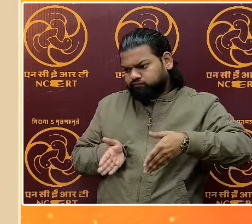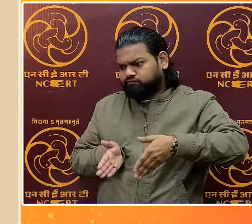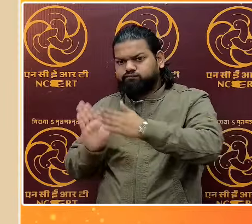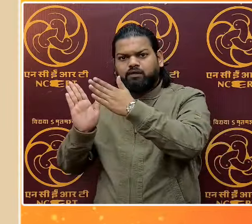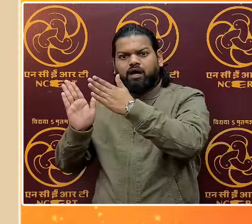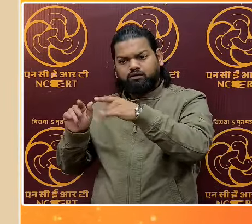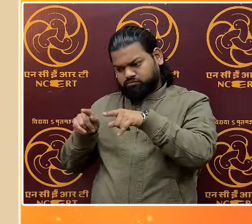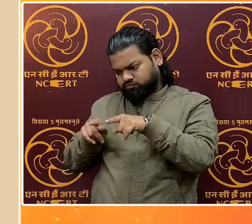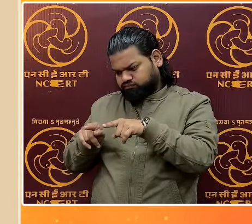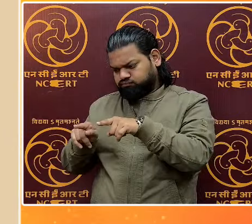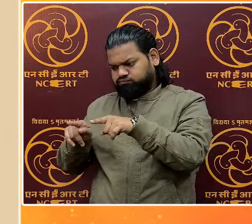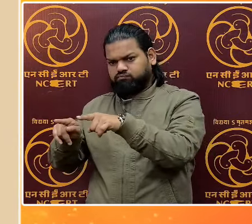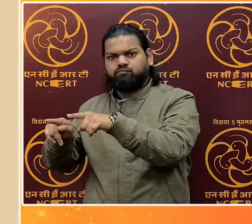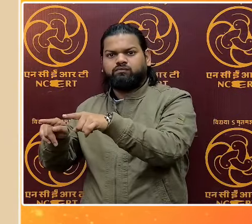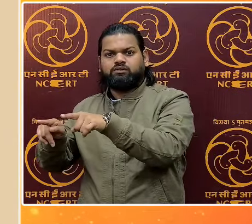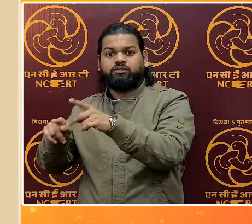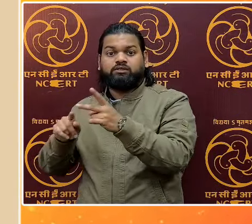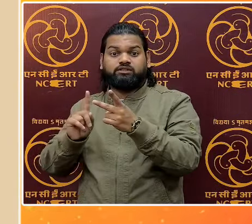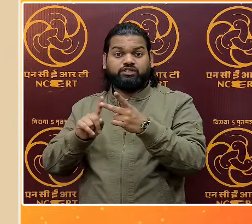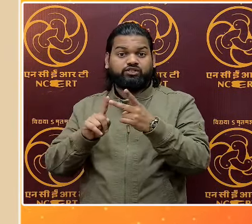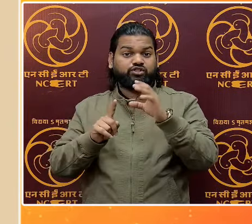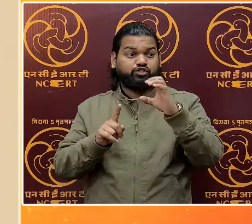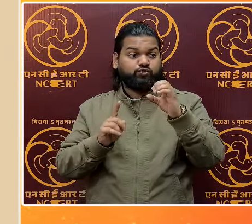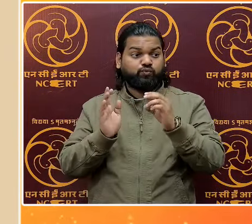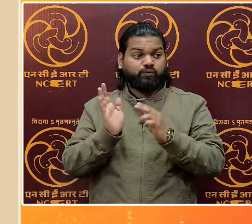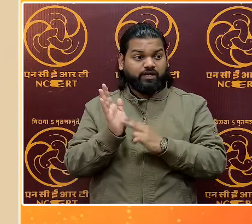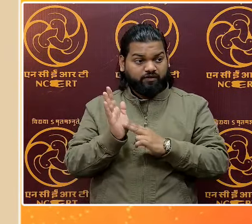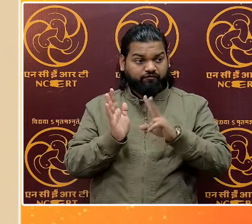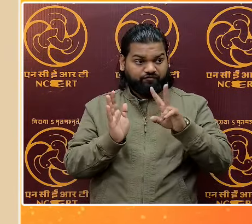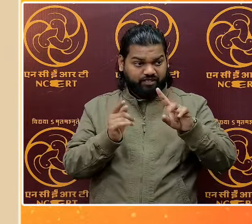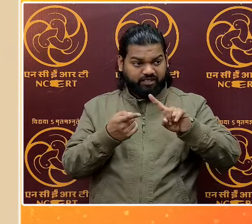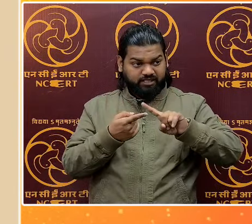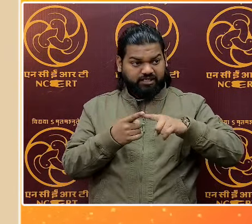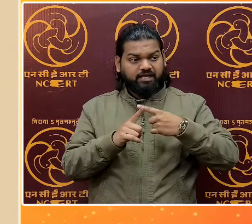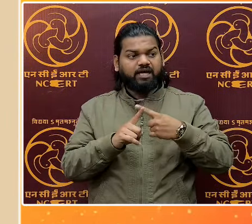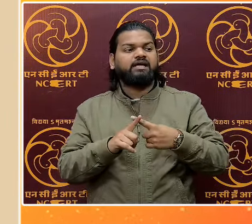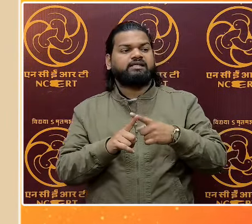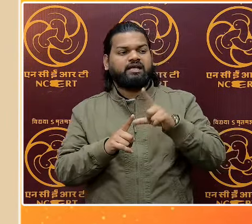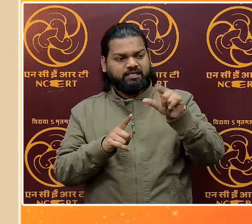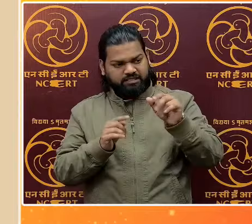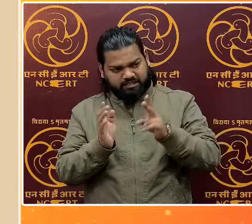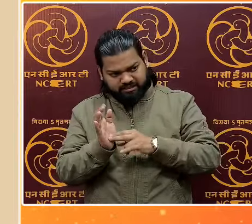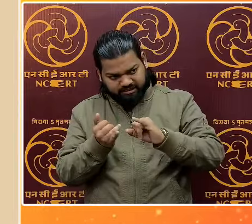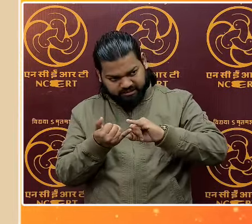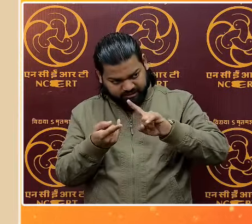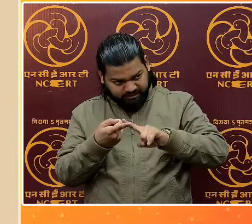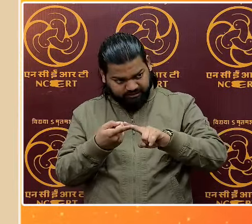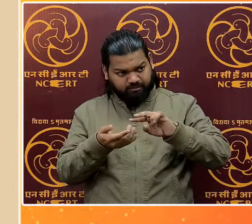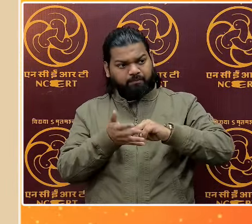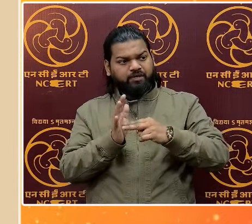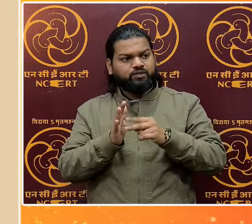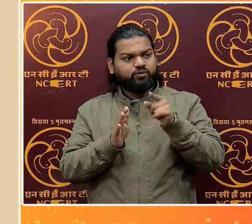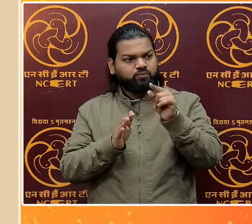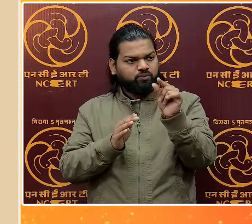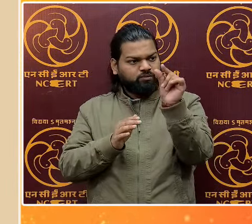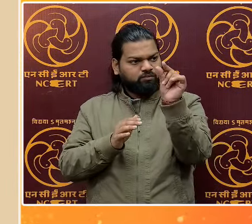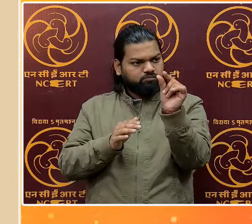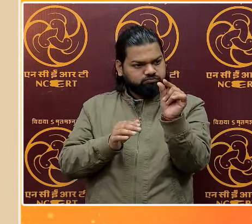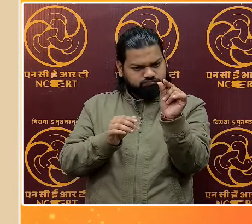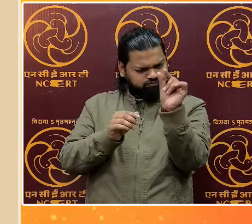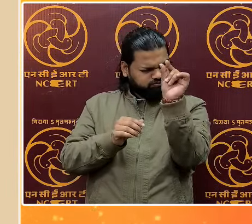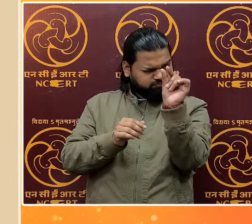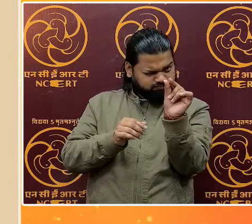Right. When we have convex lens, the one which is thick from the middle and it tapers from the